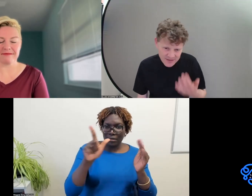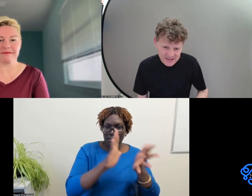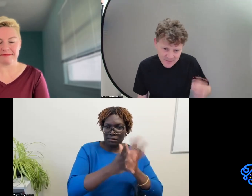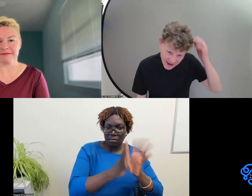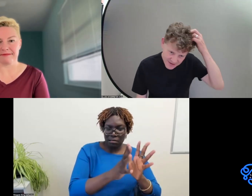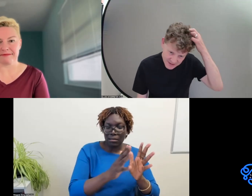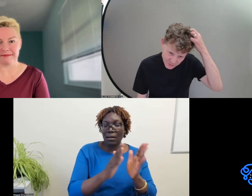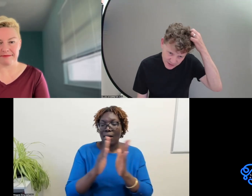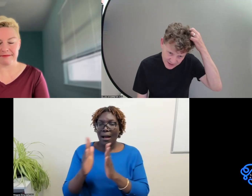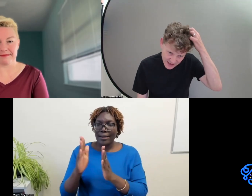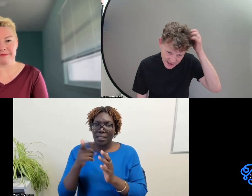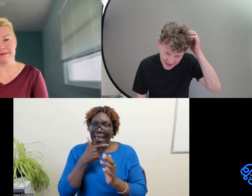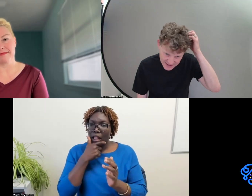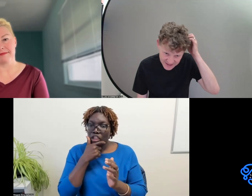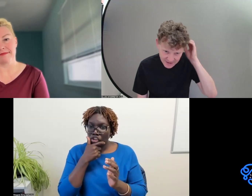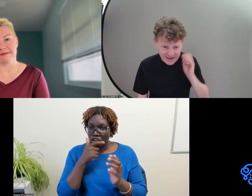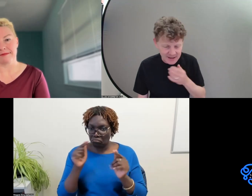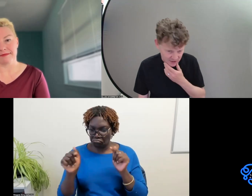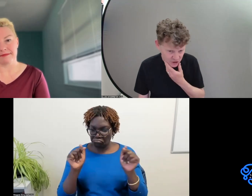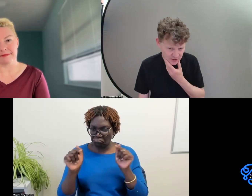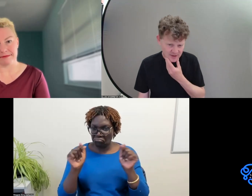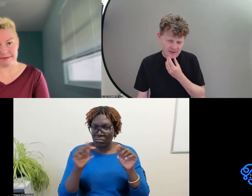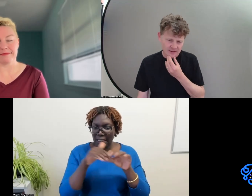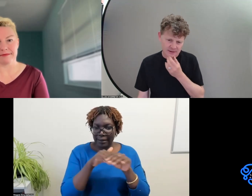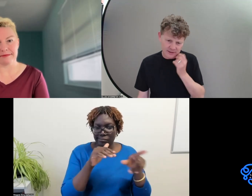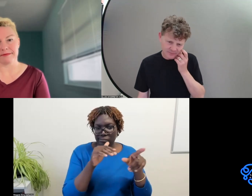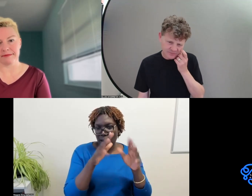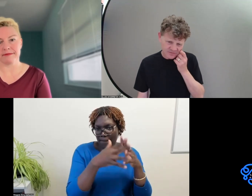in this comparison between ASL and English,